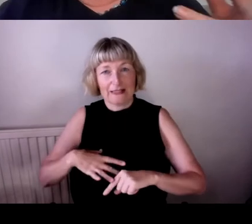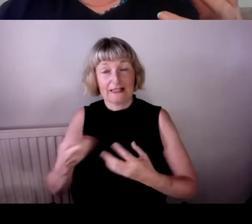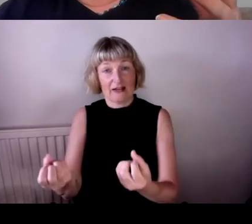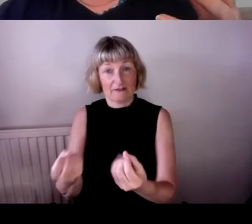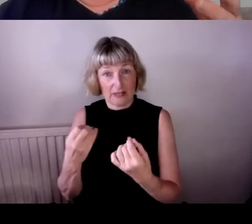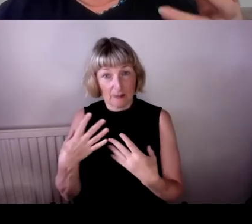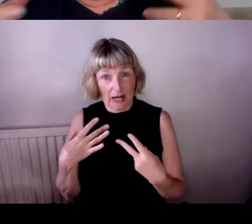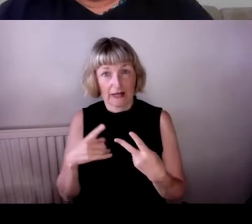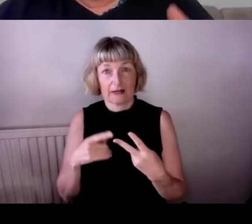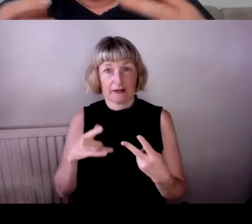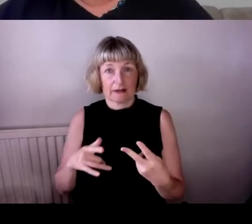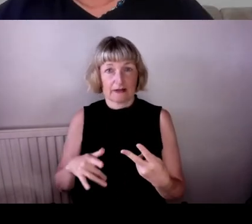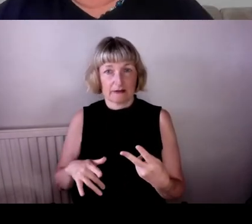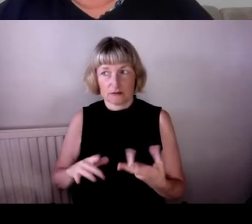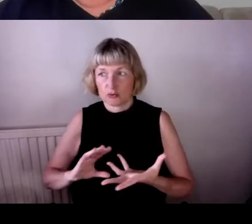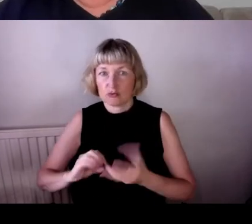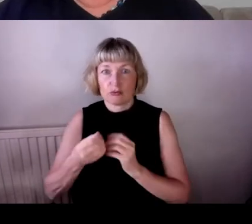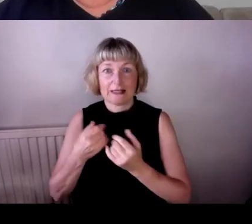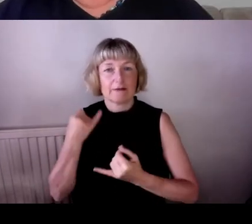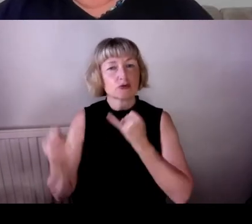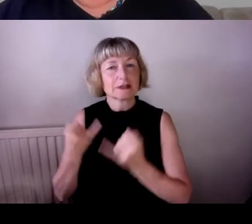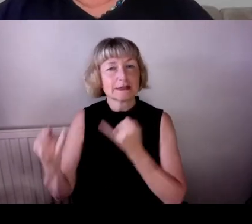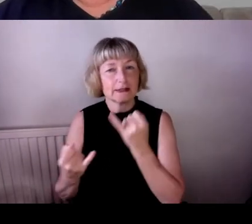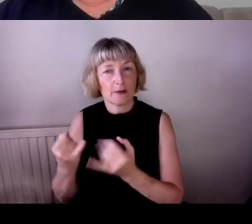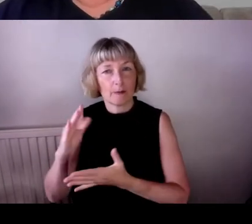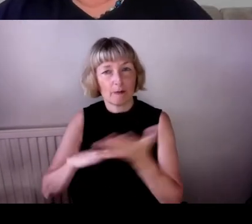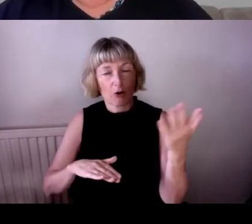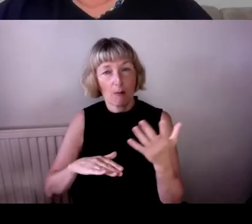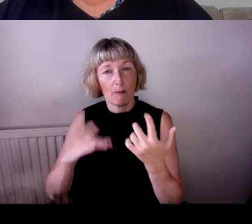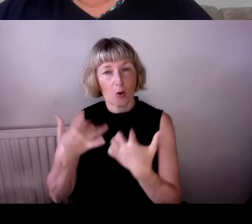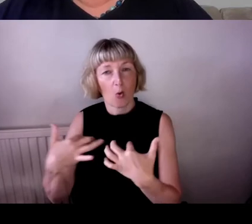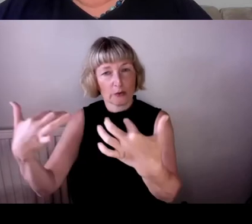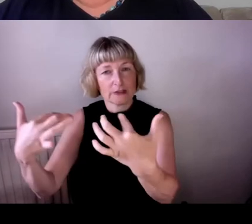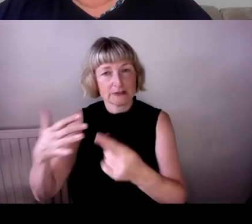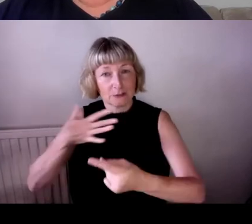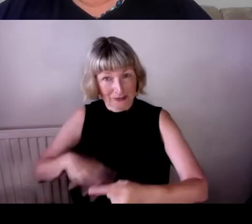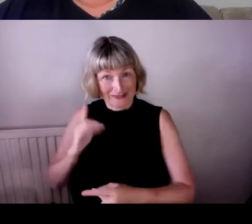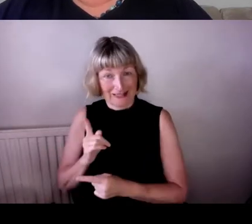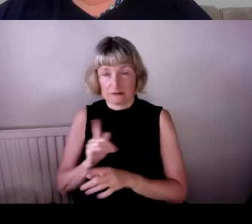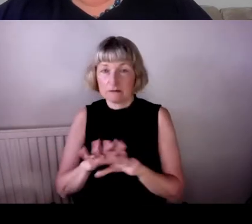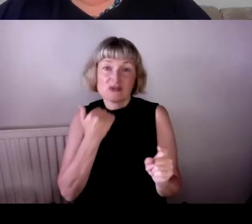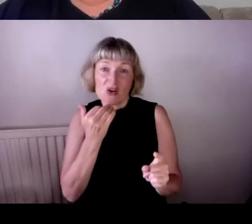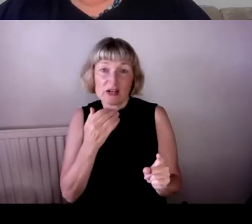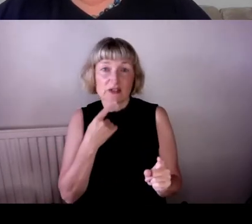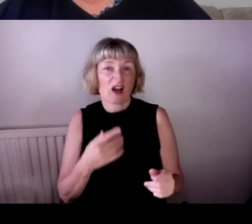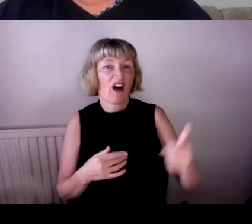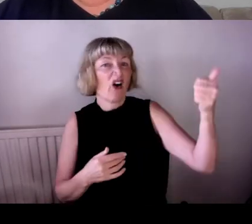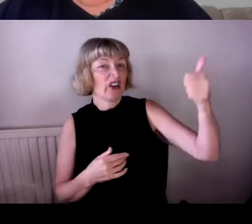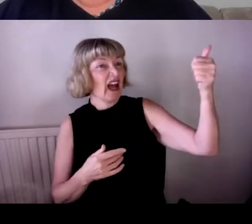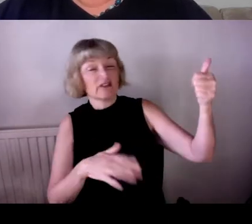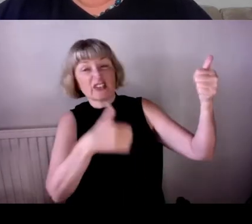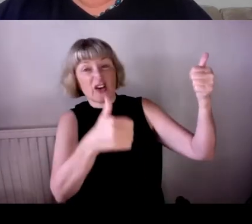the, you know, the creative criticism from our audience as well. It's not enough for people to say, yeah, that was fine.